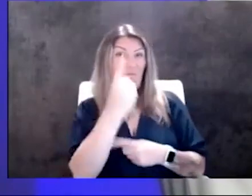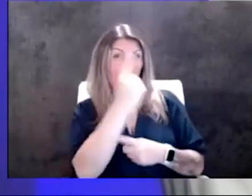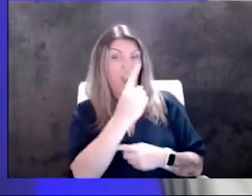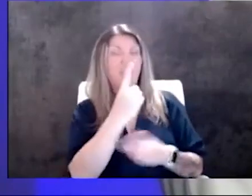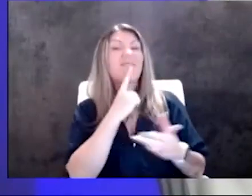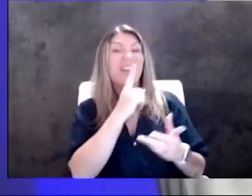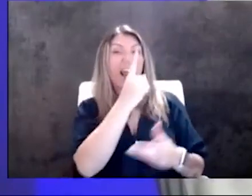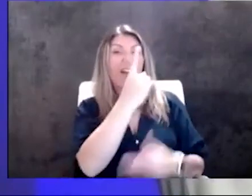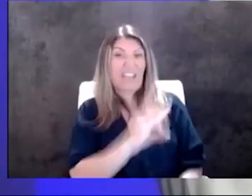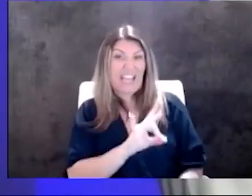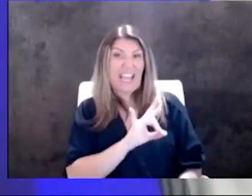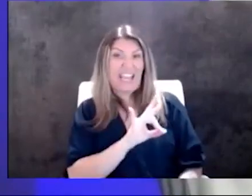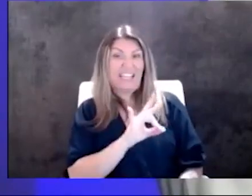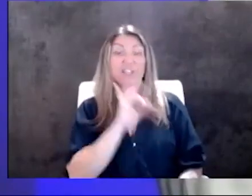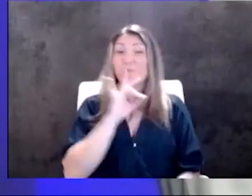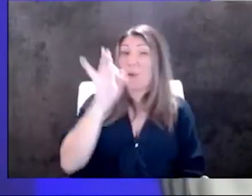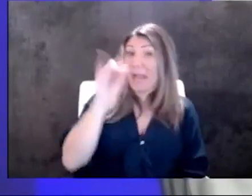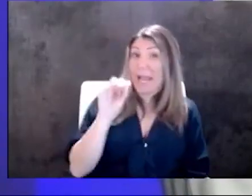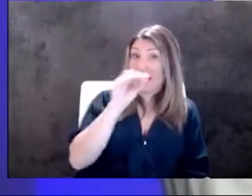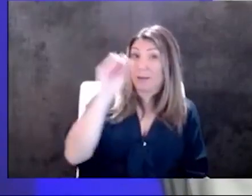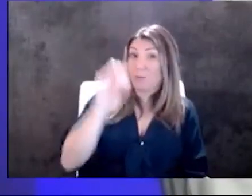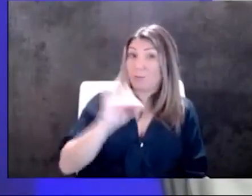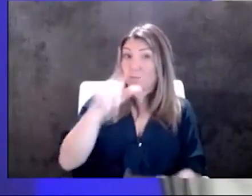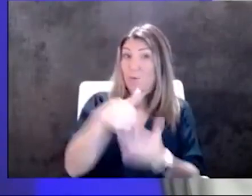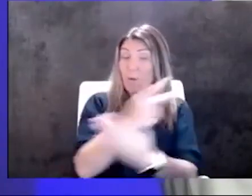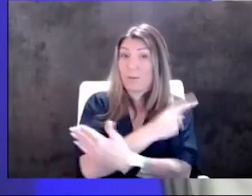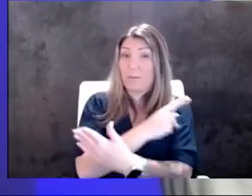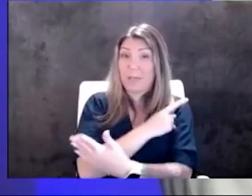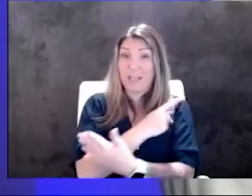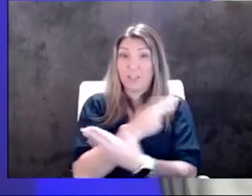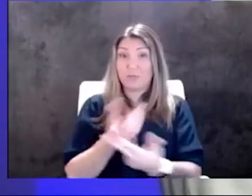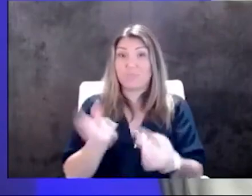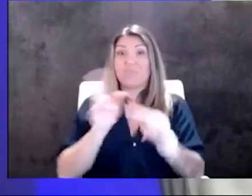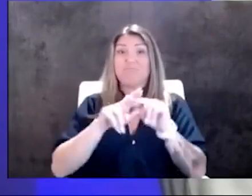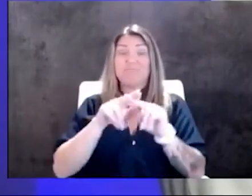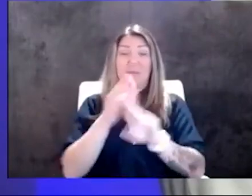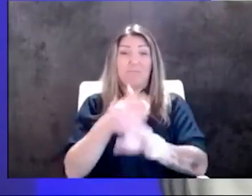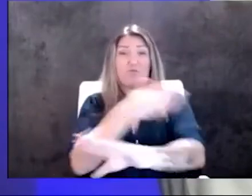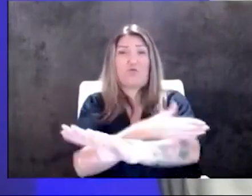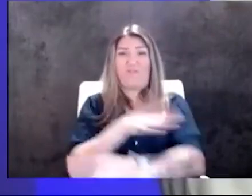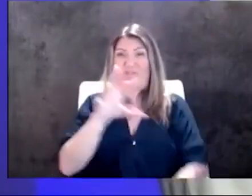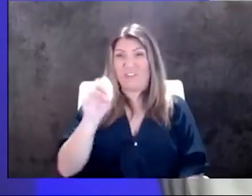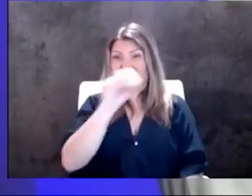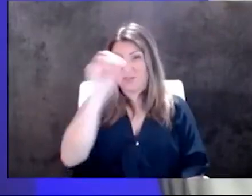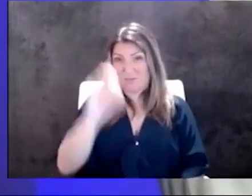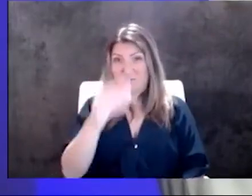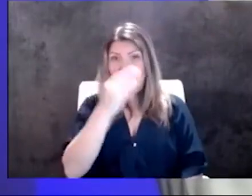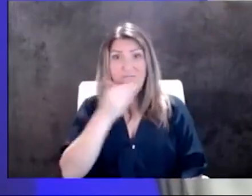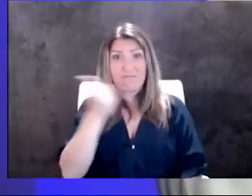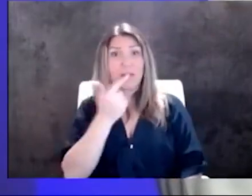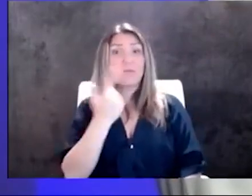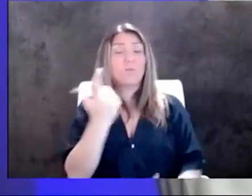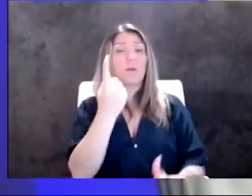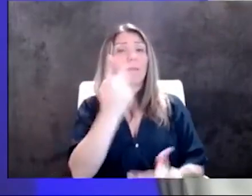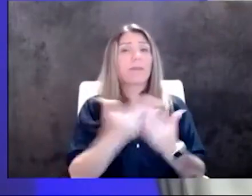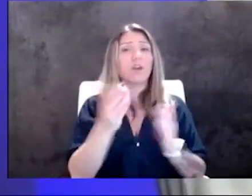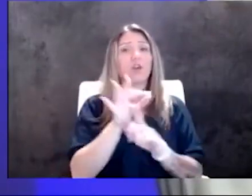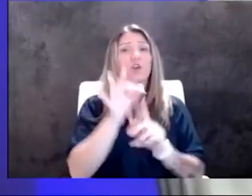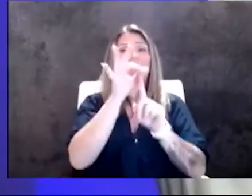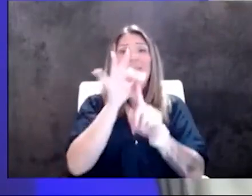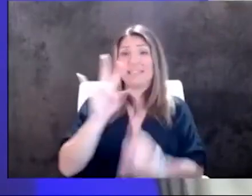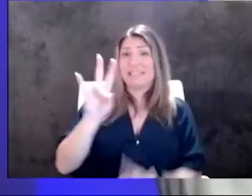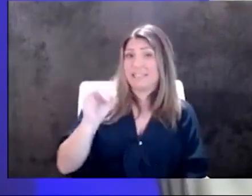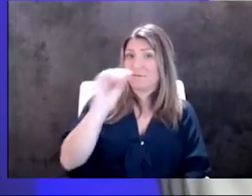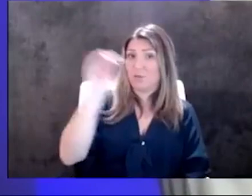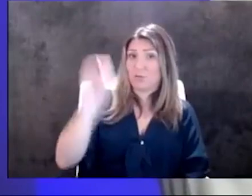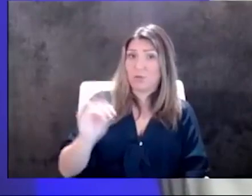So 80% of the patients got 50% or greater pain relief. The other thing that was really unique here that we didn't expect was about 70% of the people had improvement